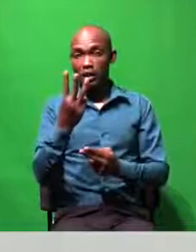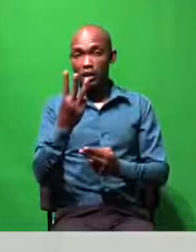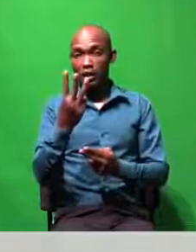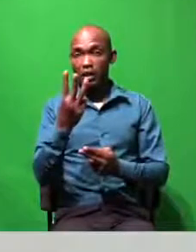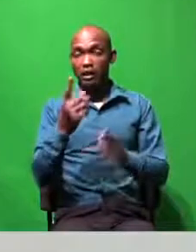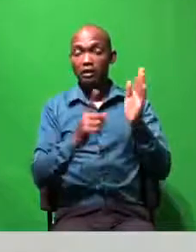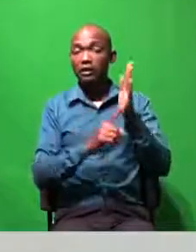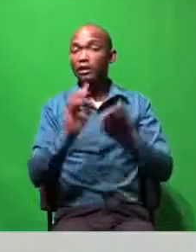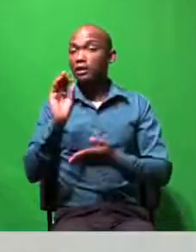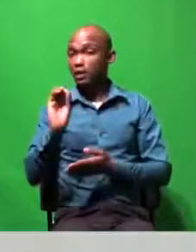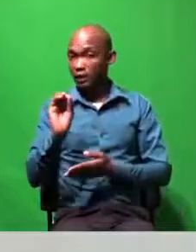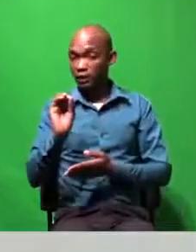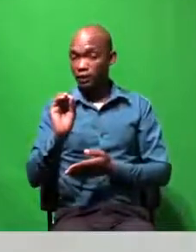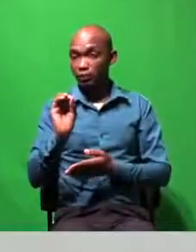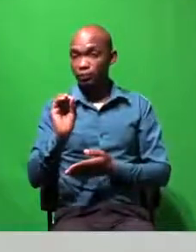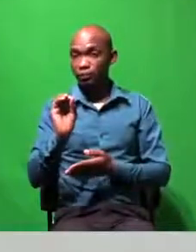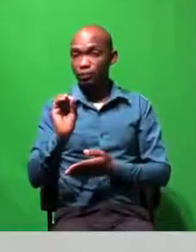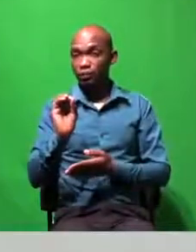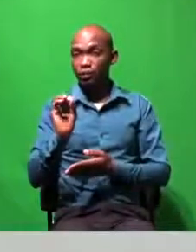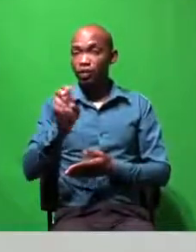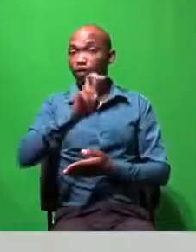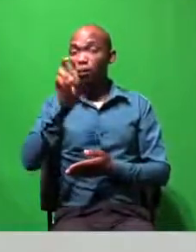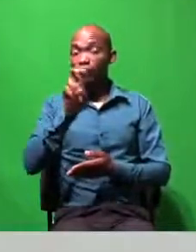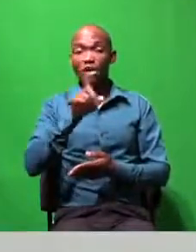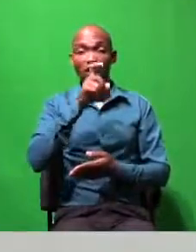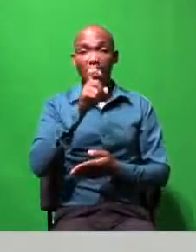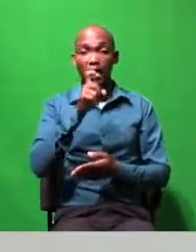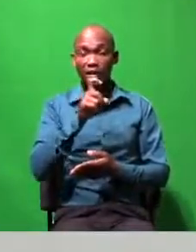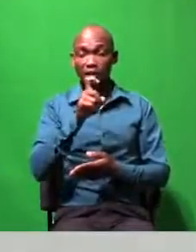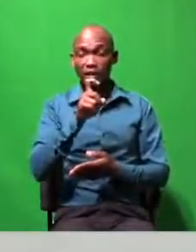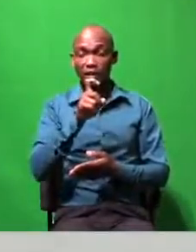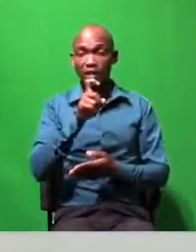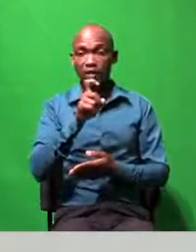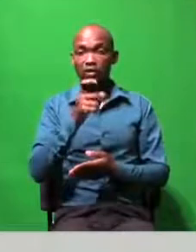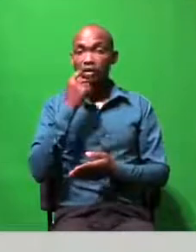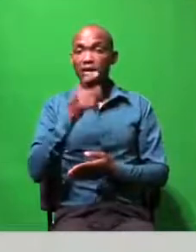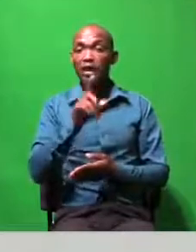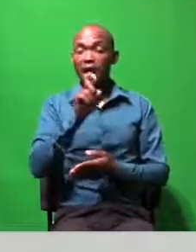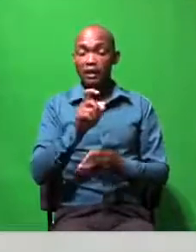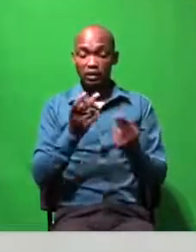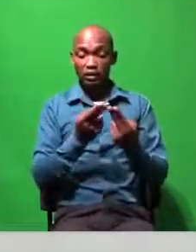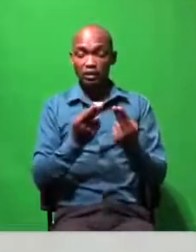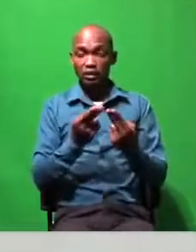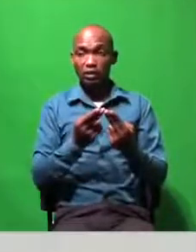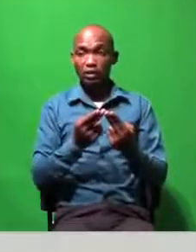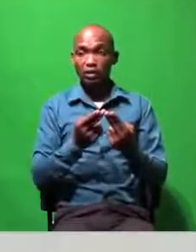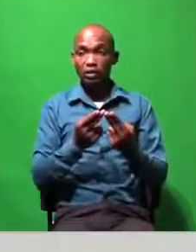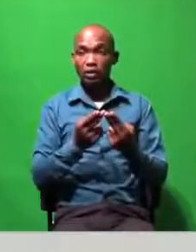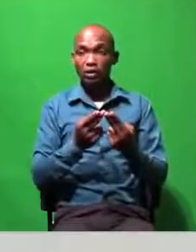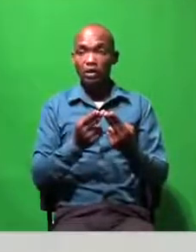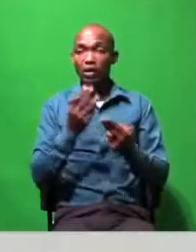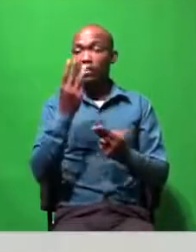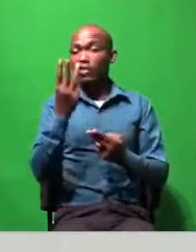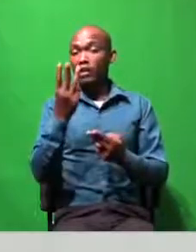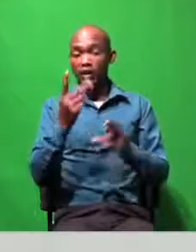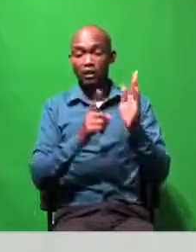And then we want to find the value of x. So x is equal to